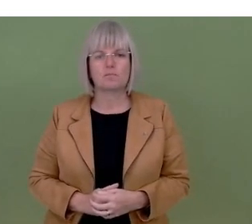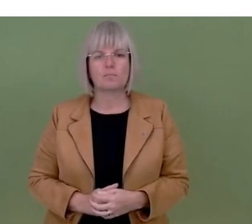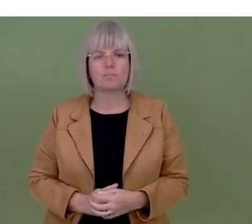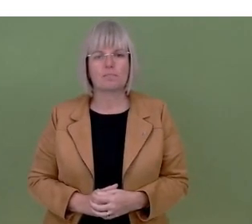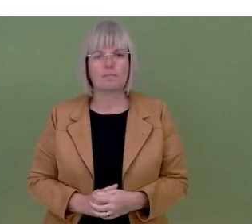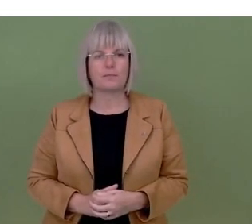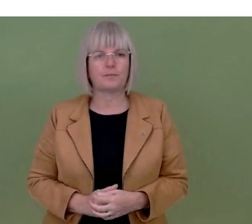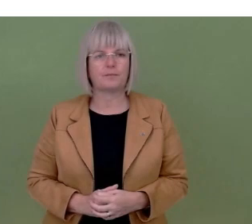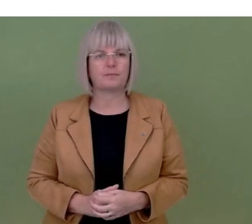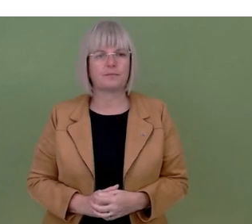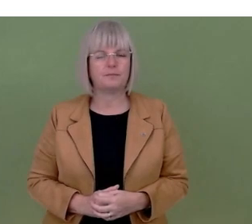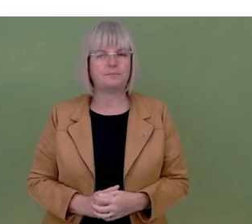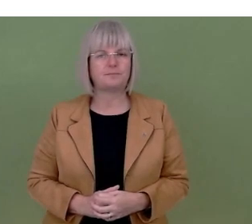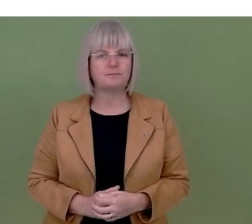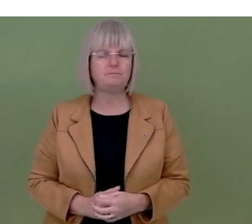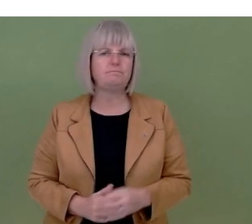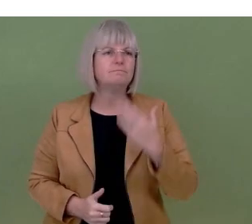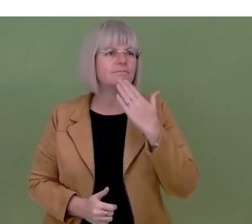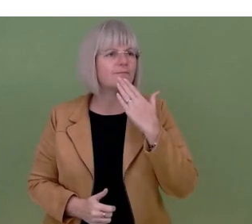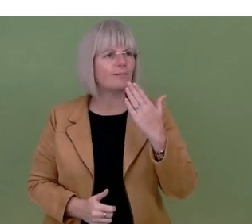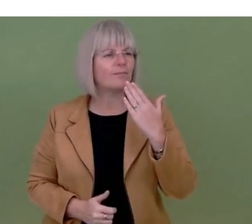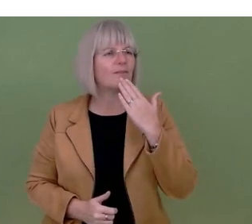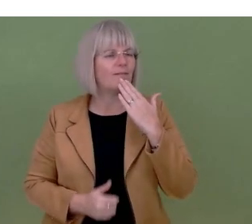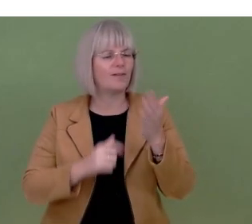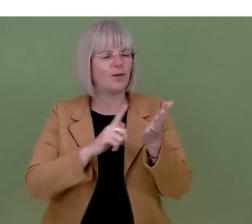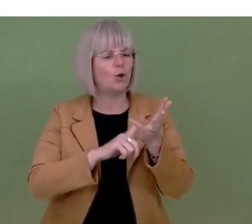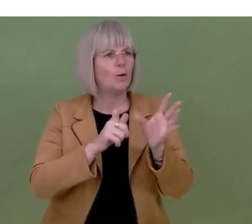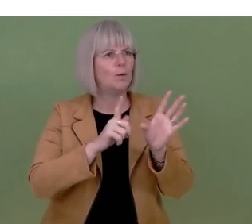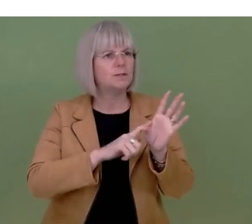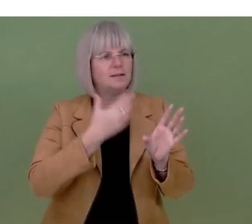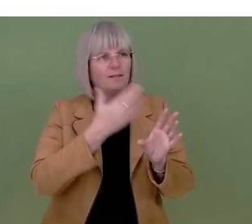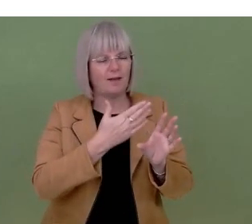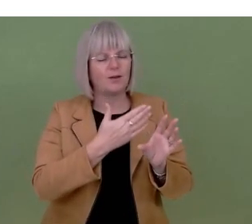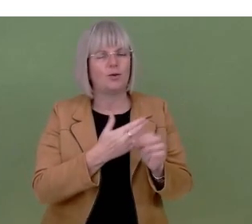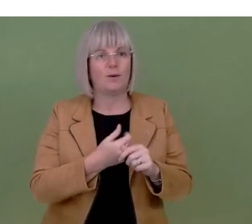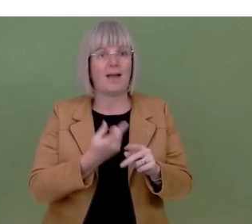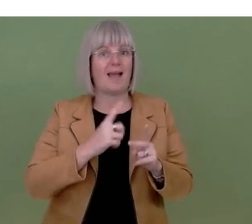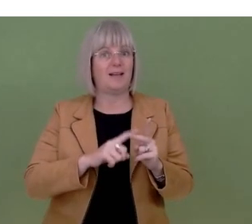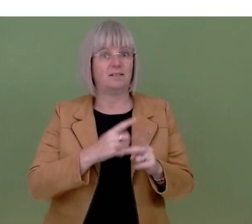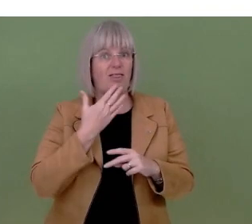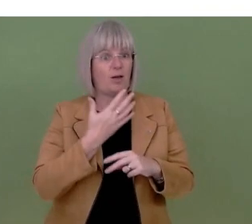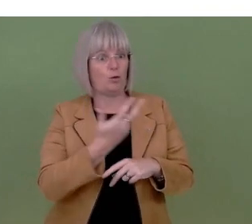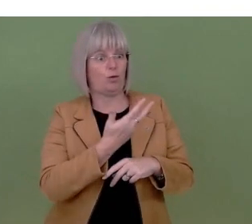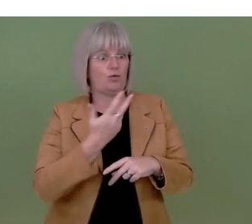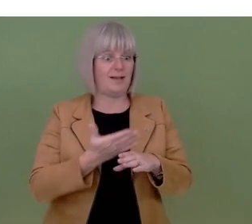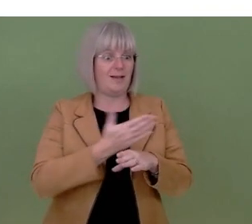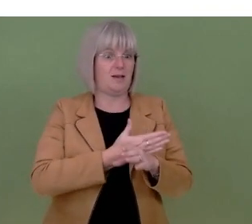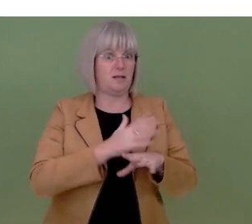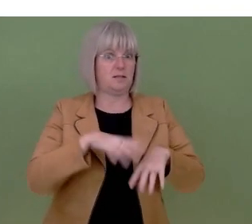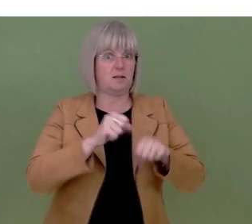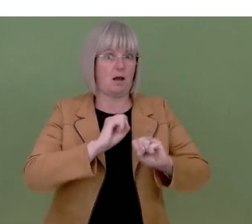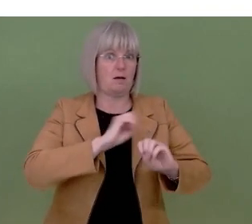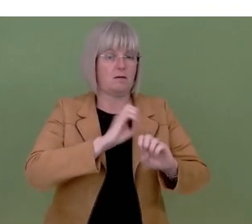Great. Thank you so much, Lucie, and thanks, Sunny, Terry and Alison, for a really powerful start to the session.